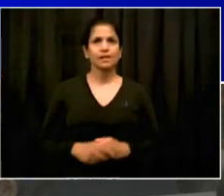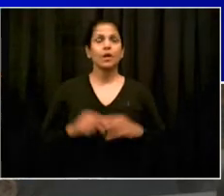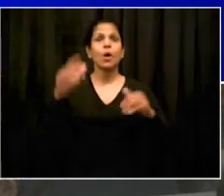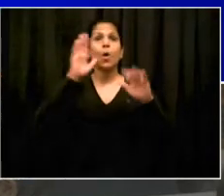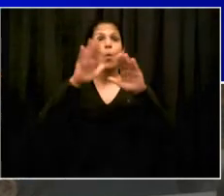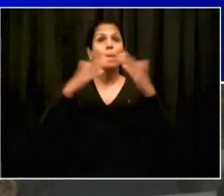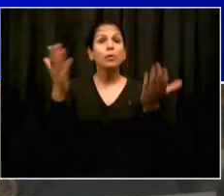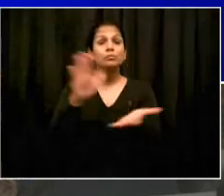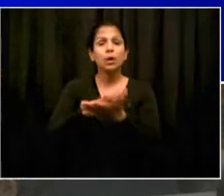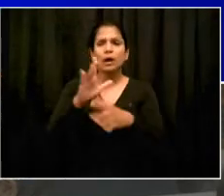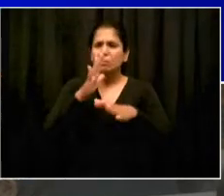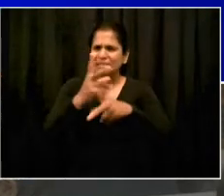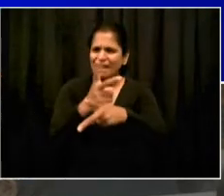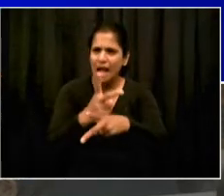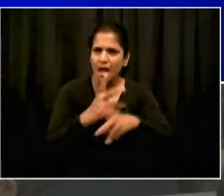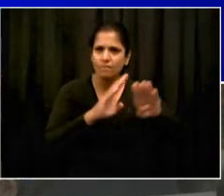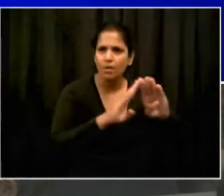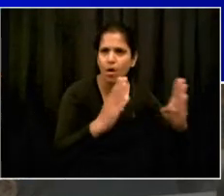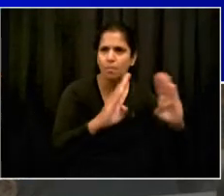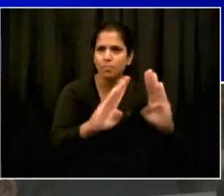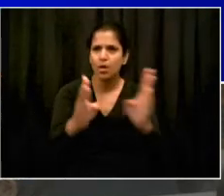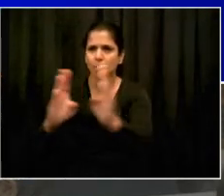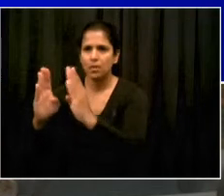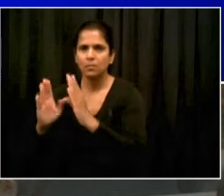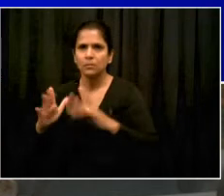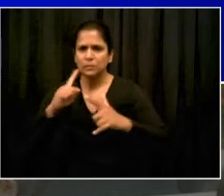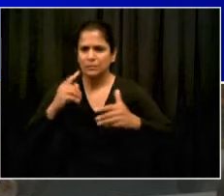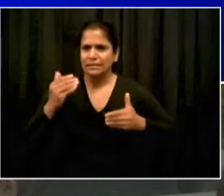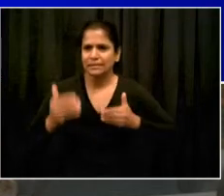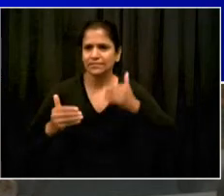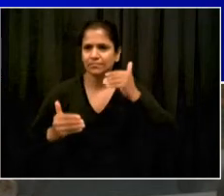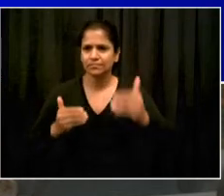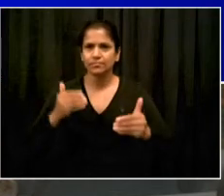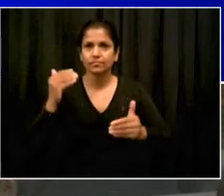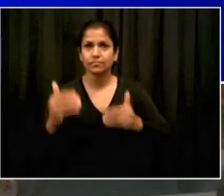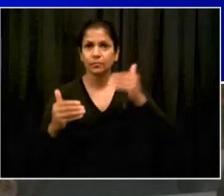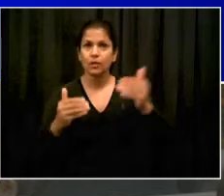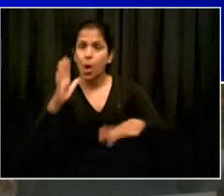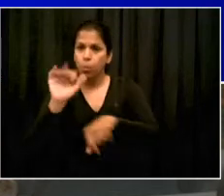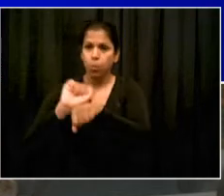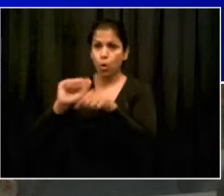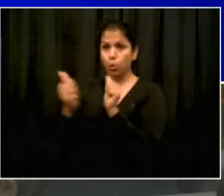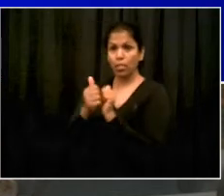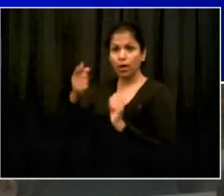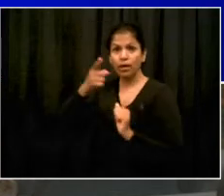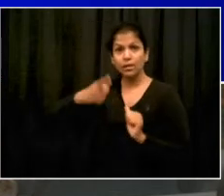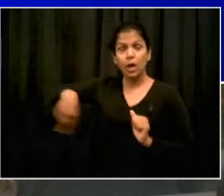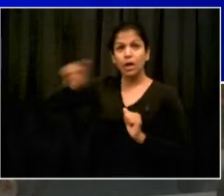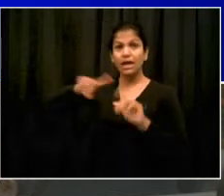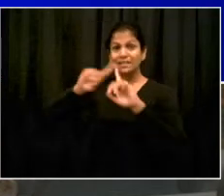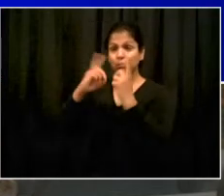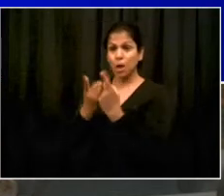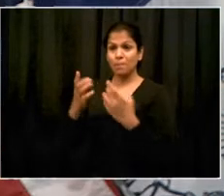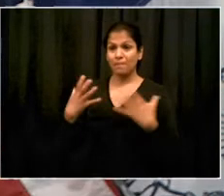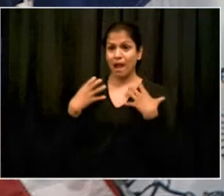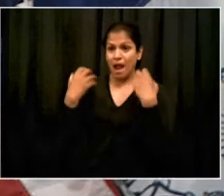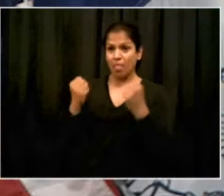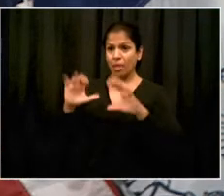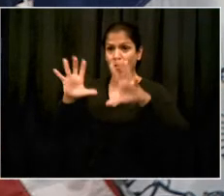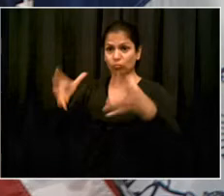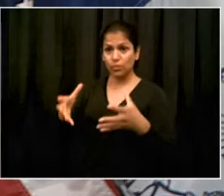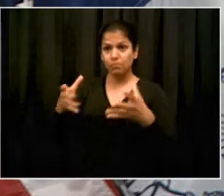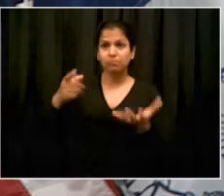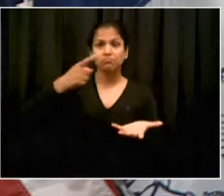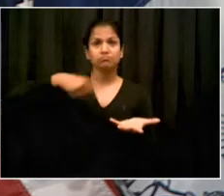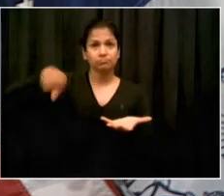working closely with the Department of Health and all our other partners to get it right for our kids and our families and our educators